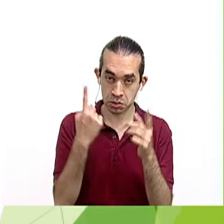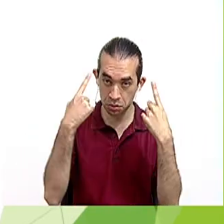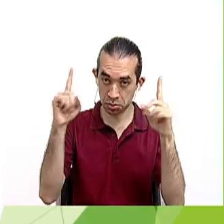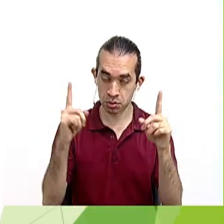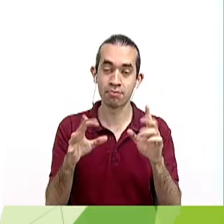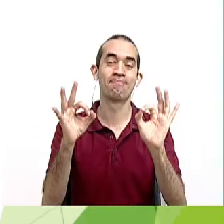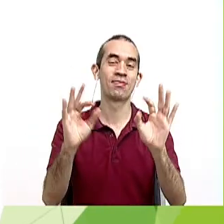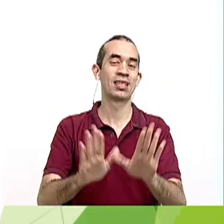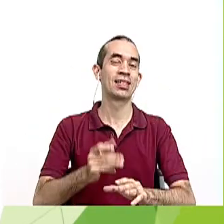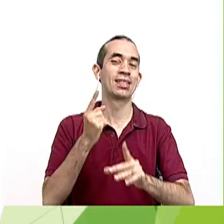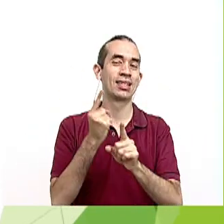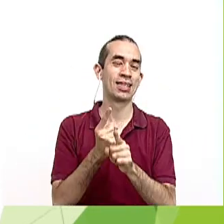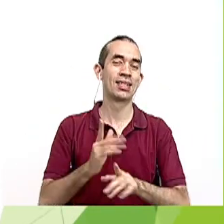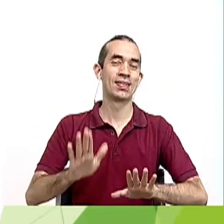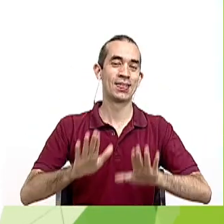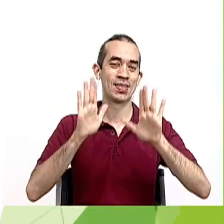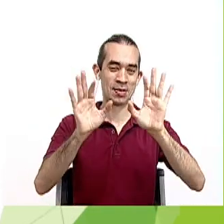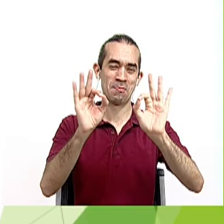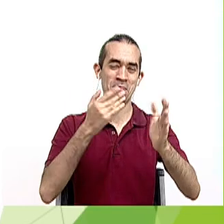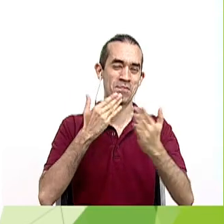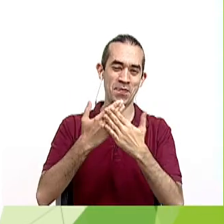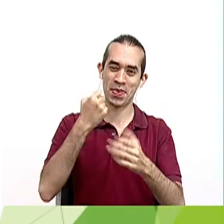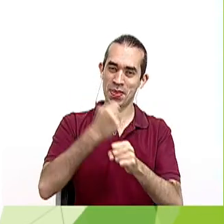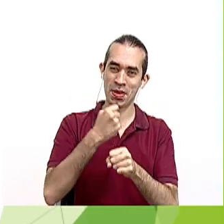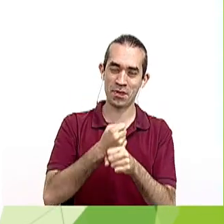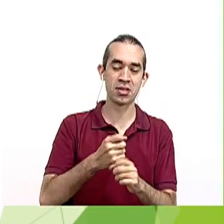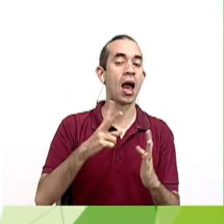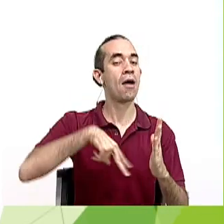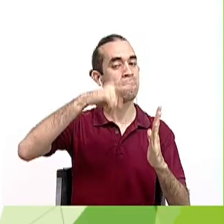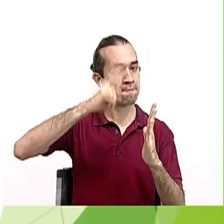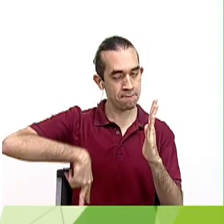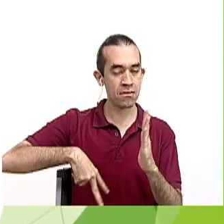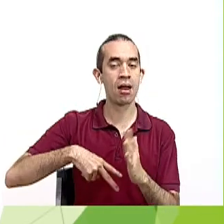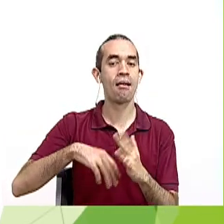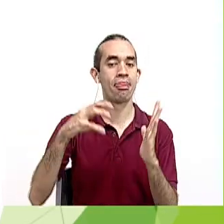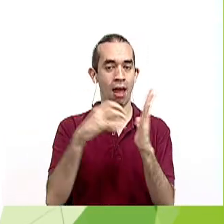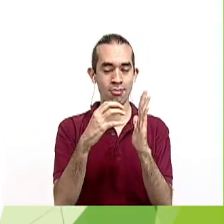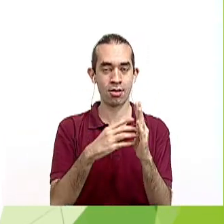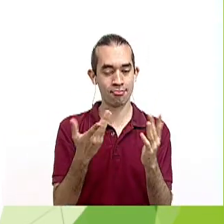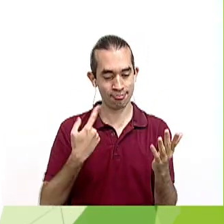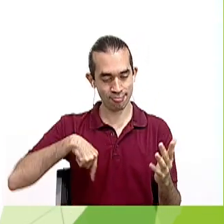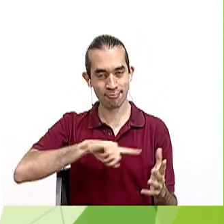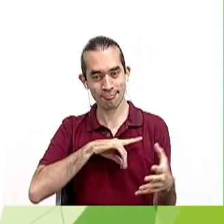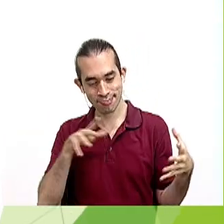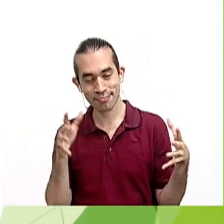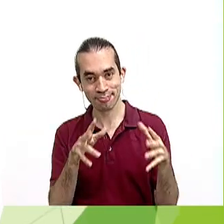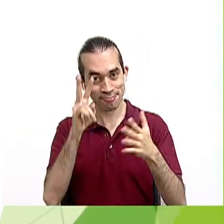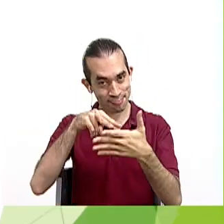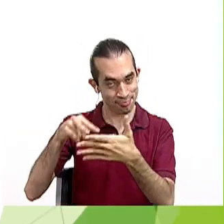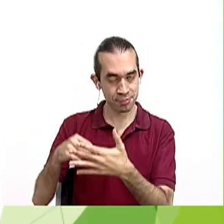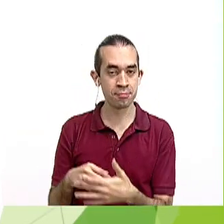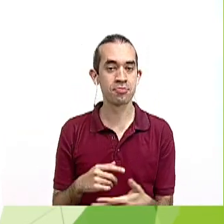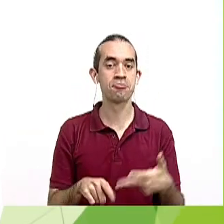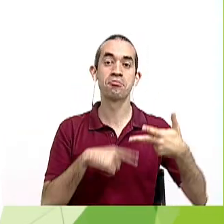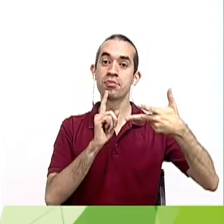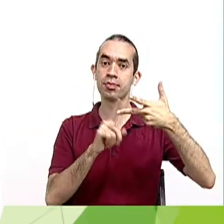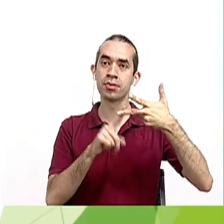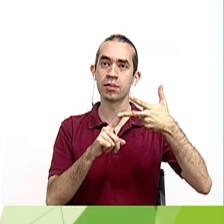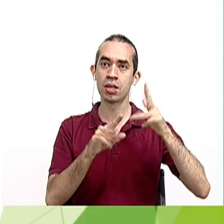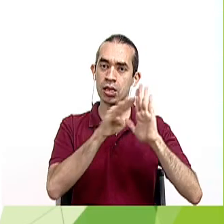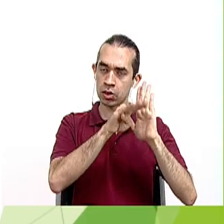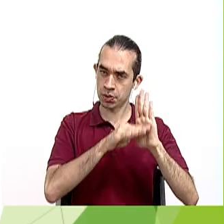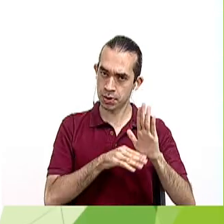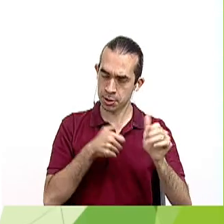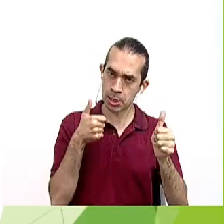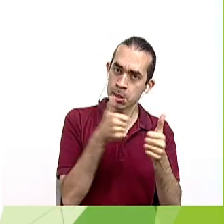excellent. You did a very good job here, right? You read the tests with us. Did I follow all the instructions? I